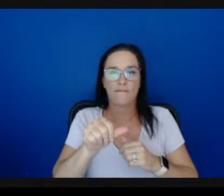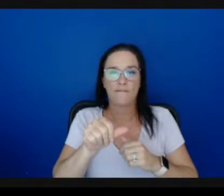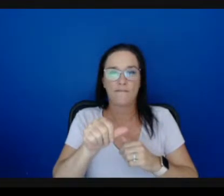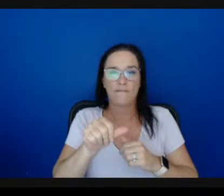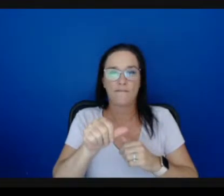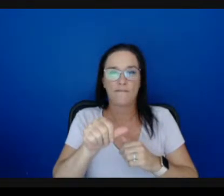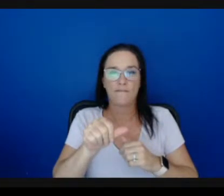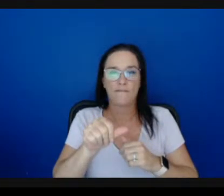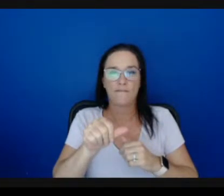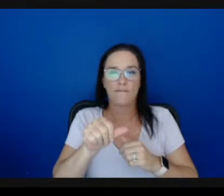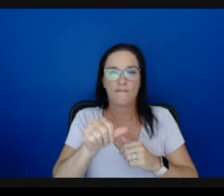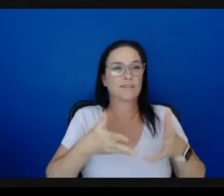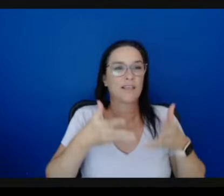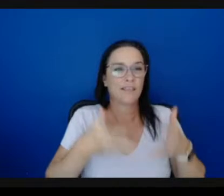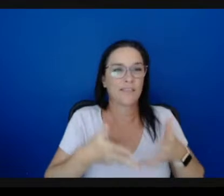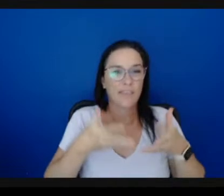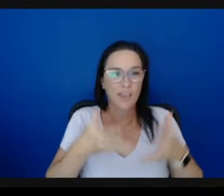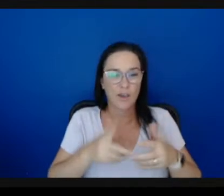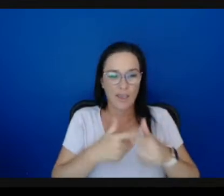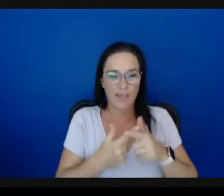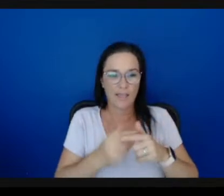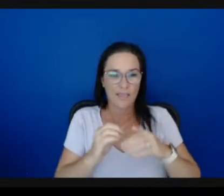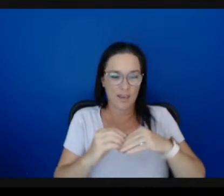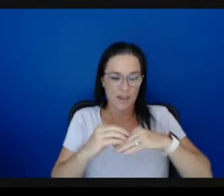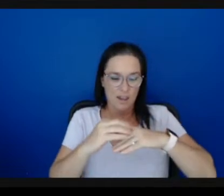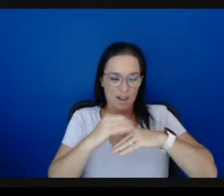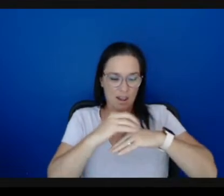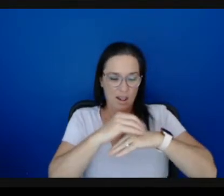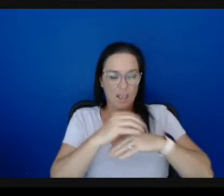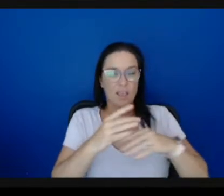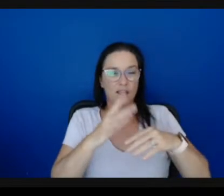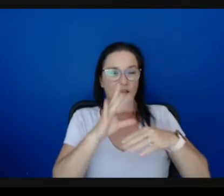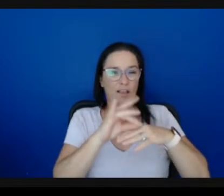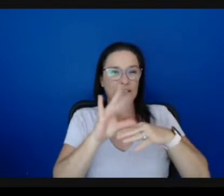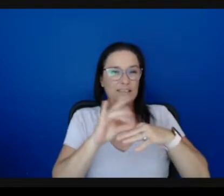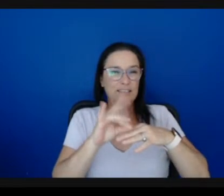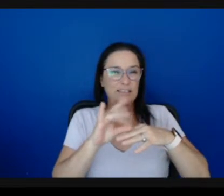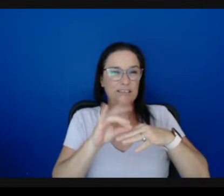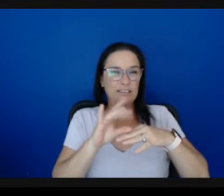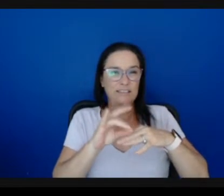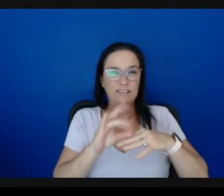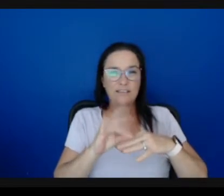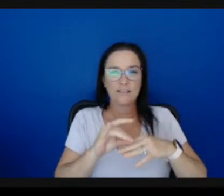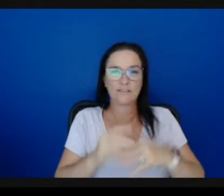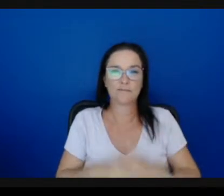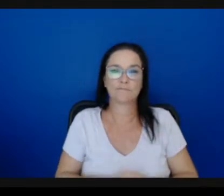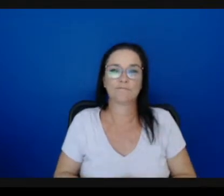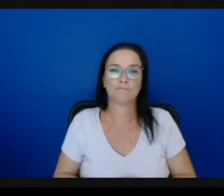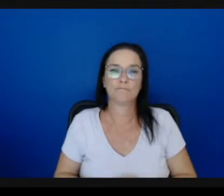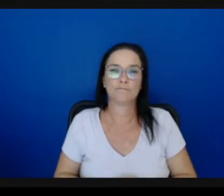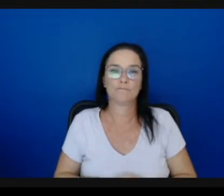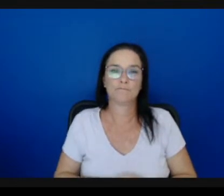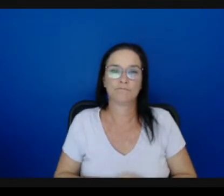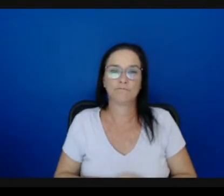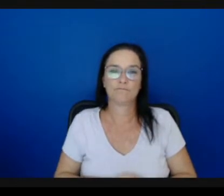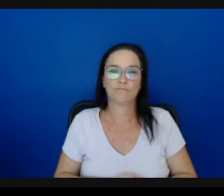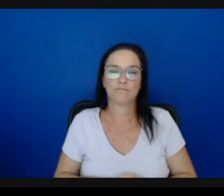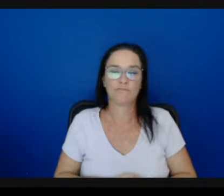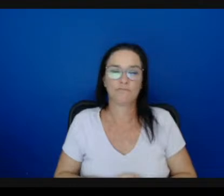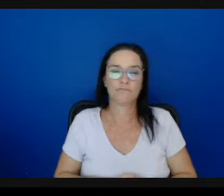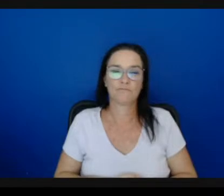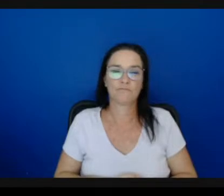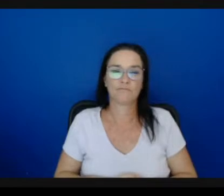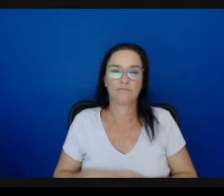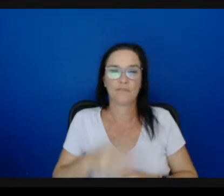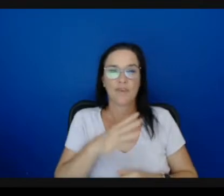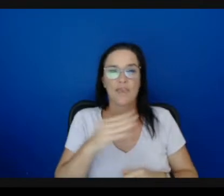there for a long time and grew crystals from 24, got sticky. That's what this means. And